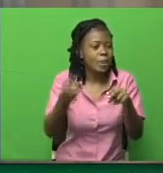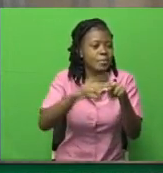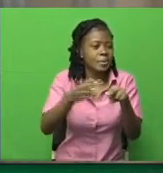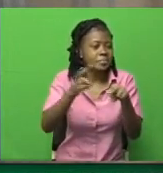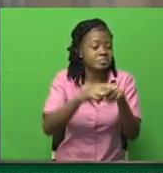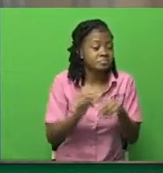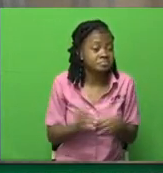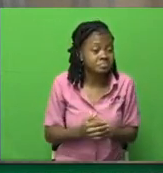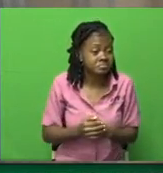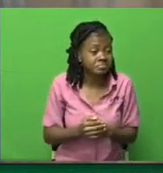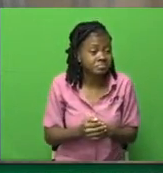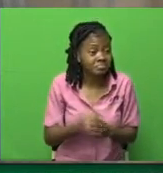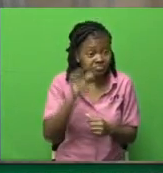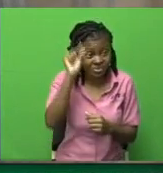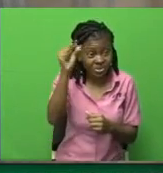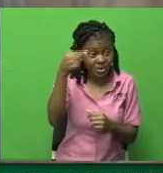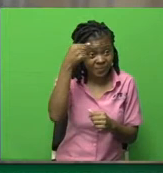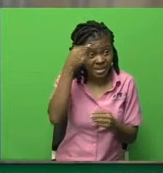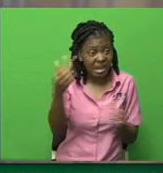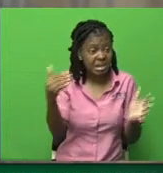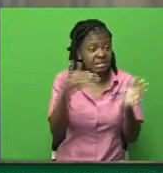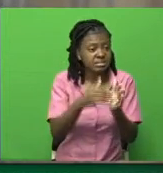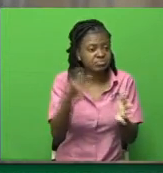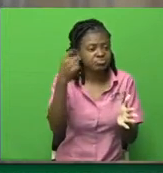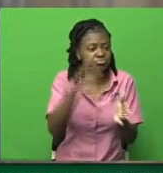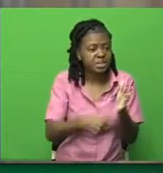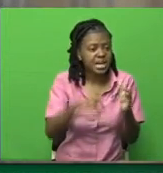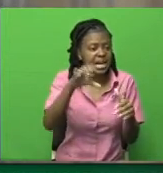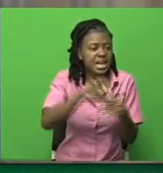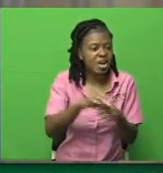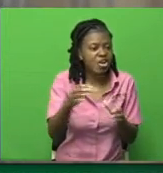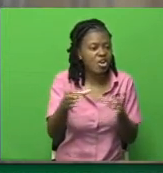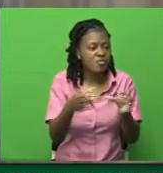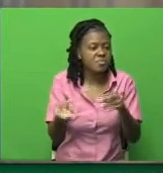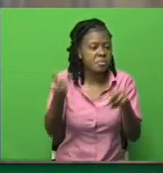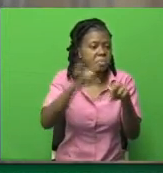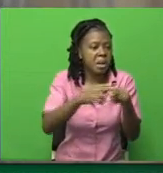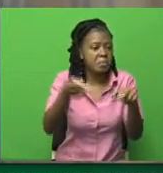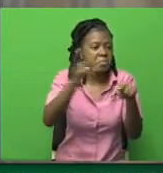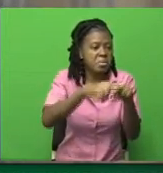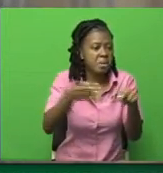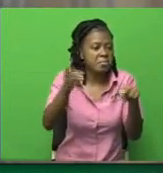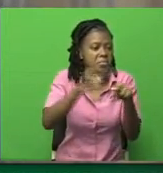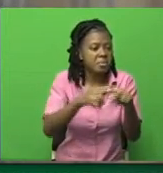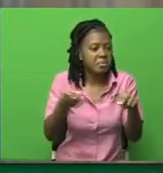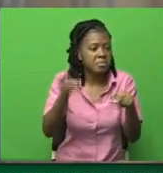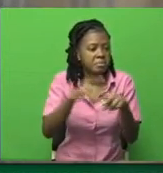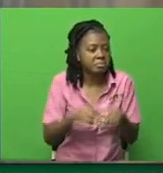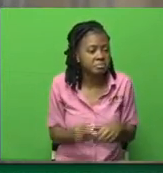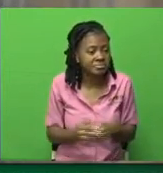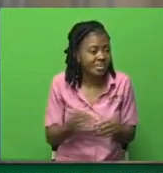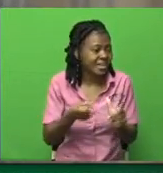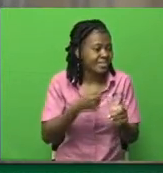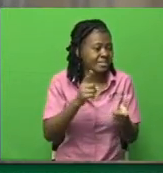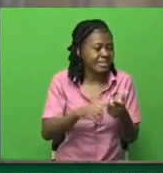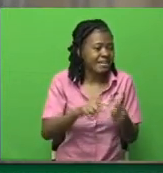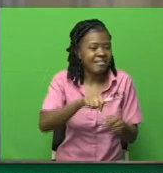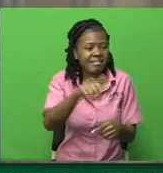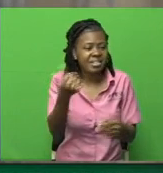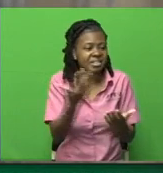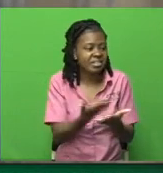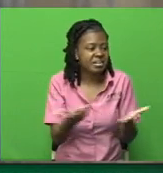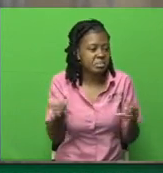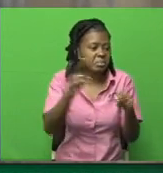hikes in fuel prices which cause increased prices in every single good or service with a transportation